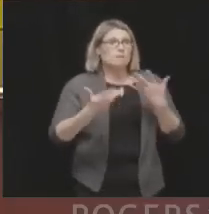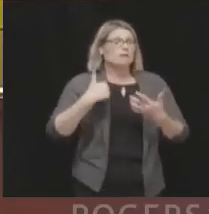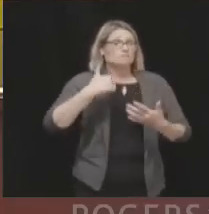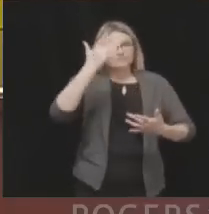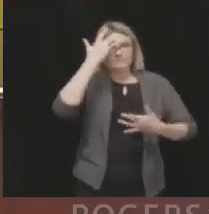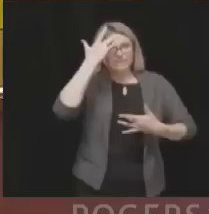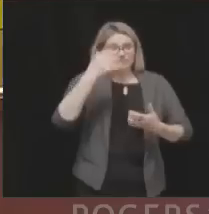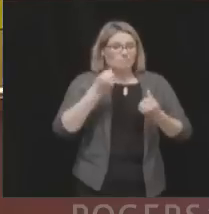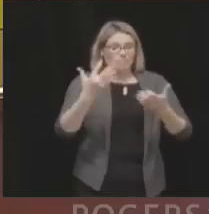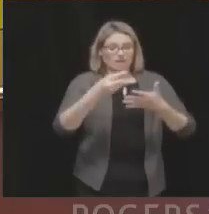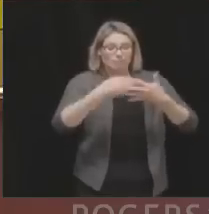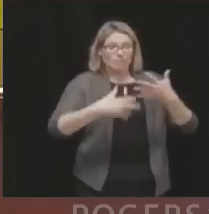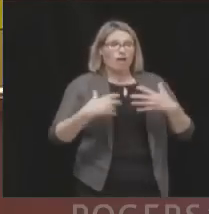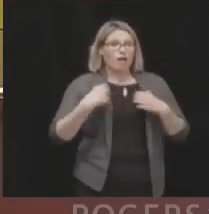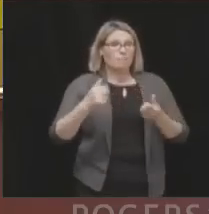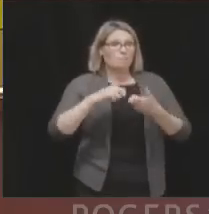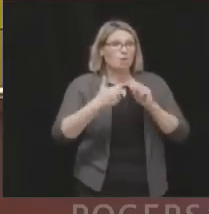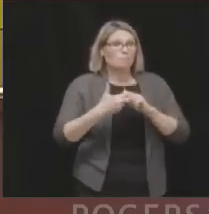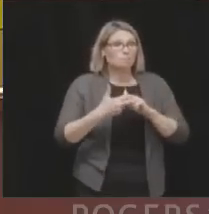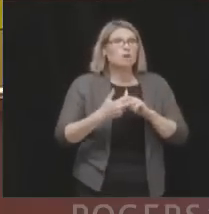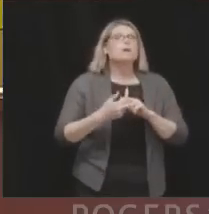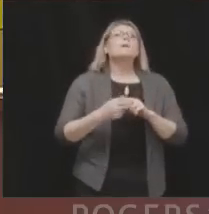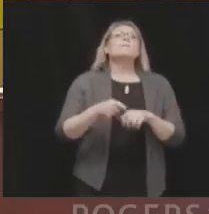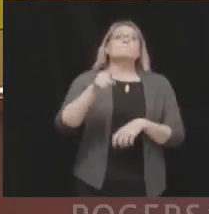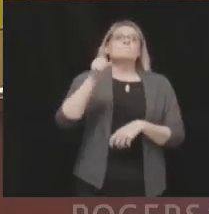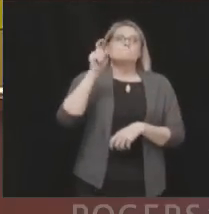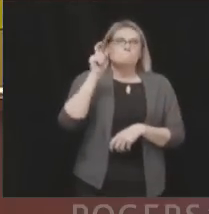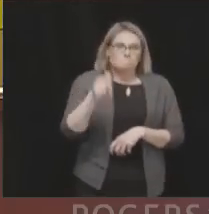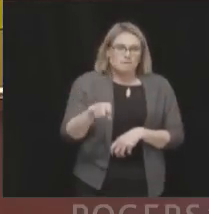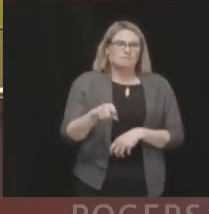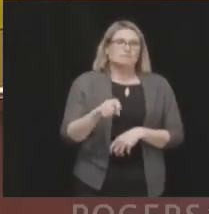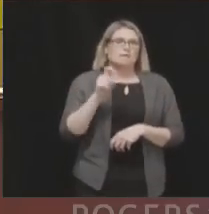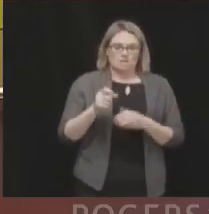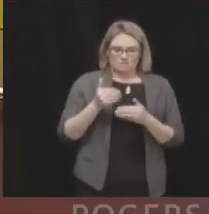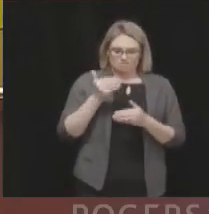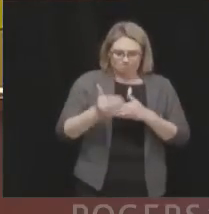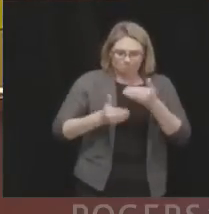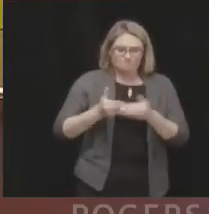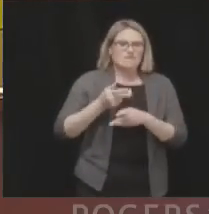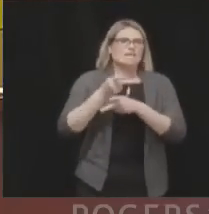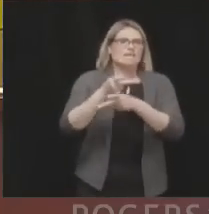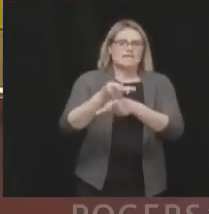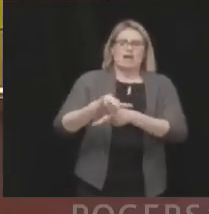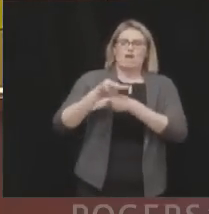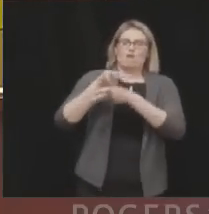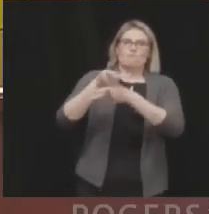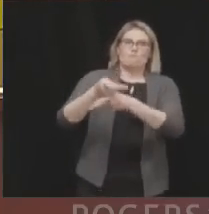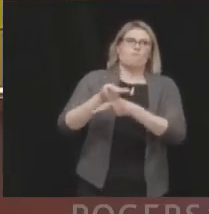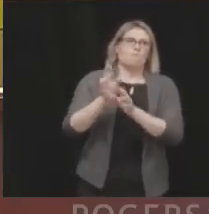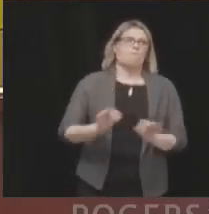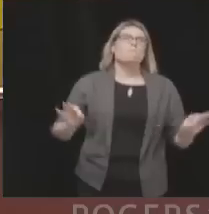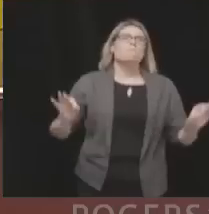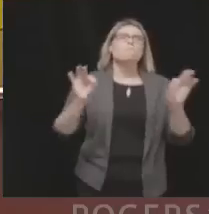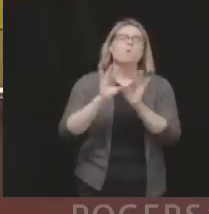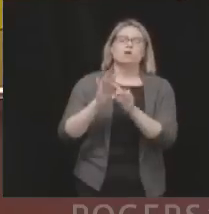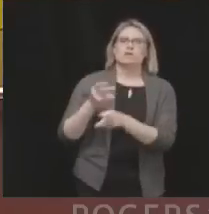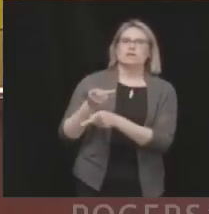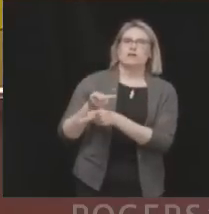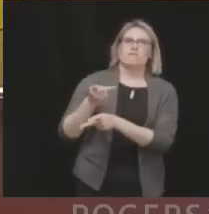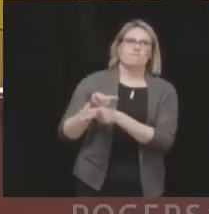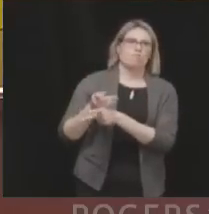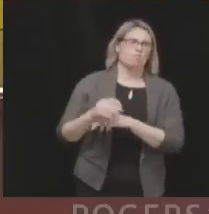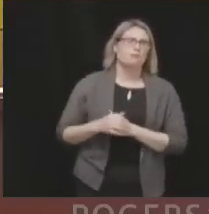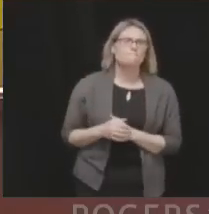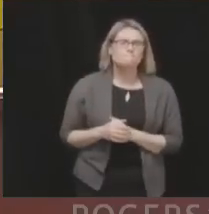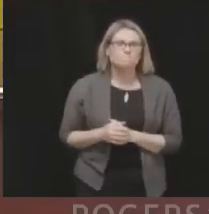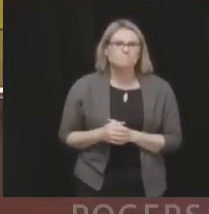regular basis, all the work that the civil servants have done, again, to make sure that that information is available to everyone, to be